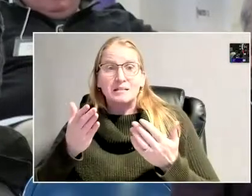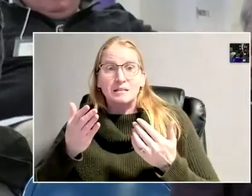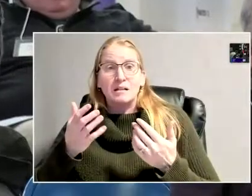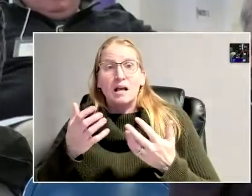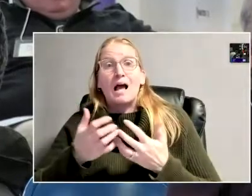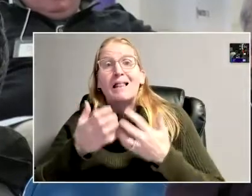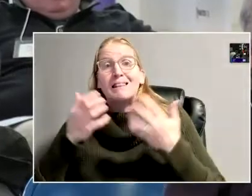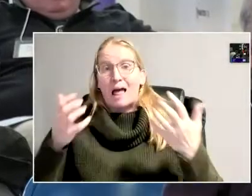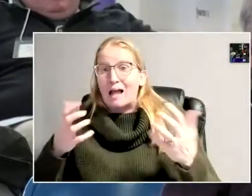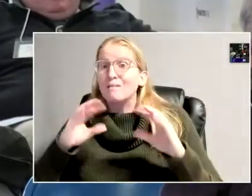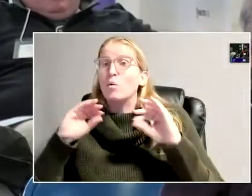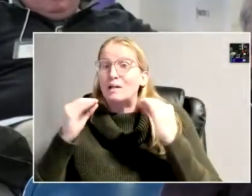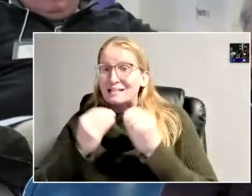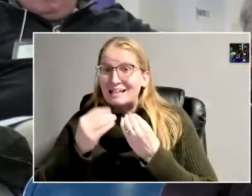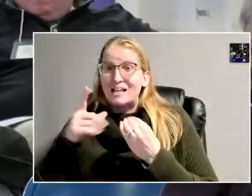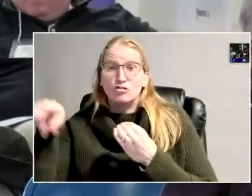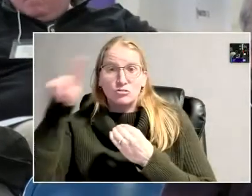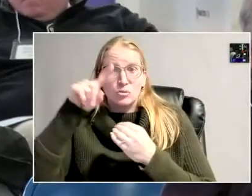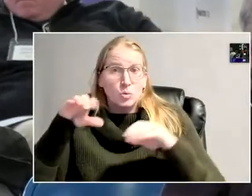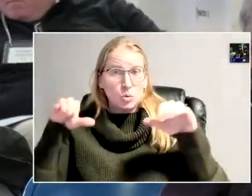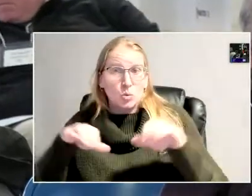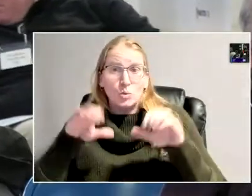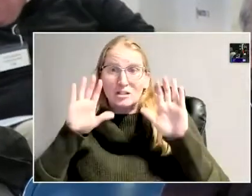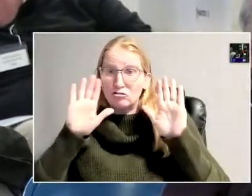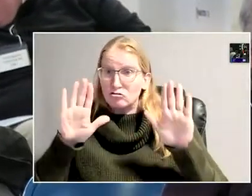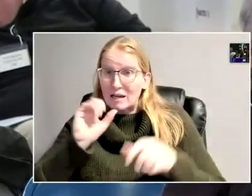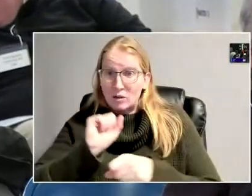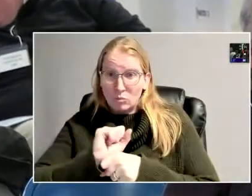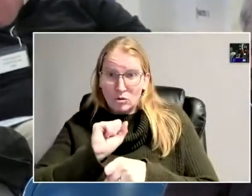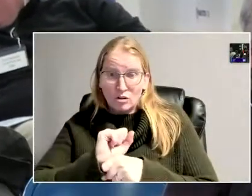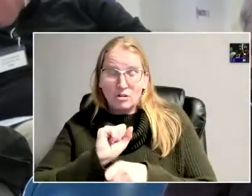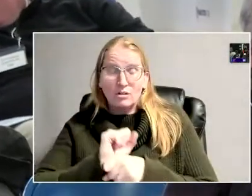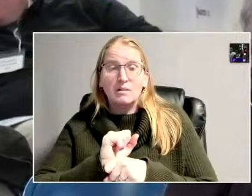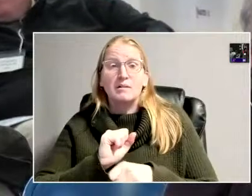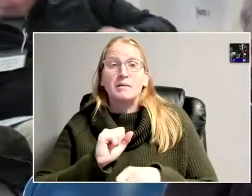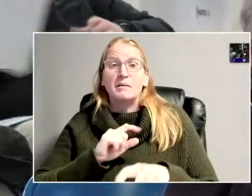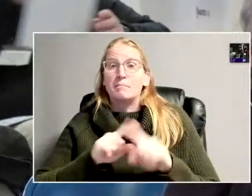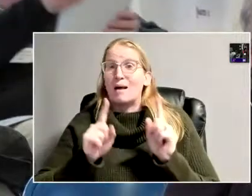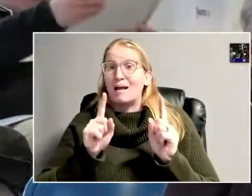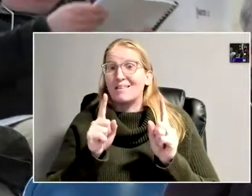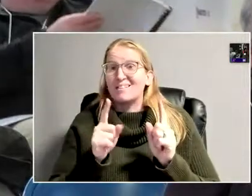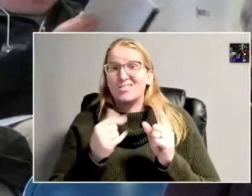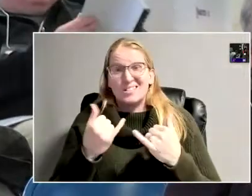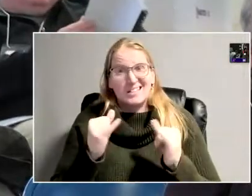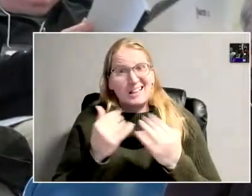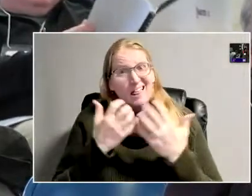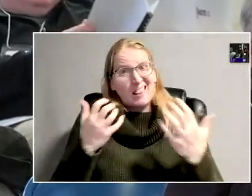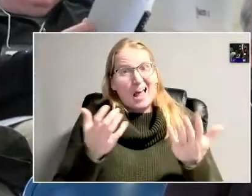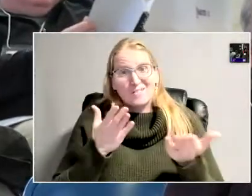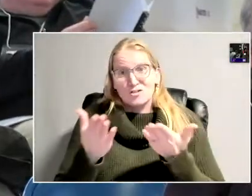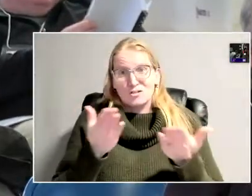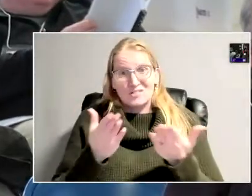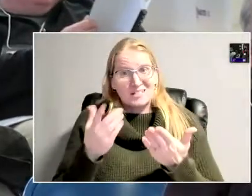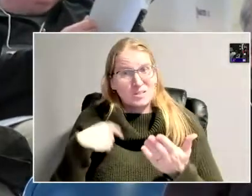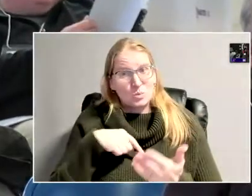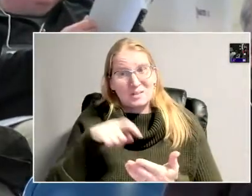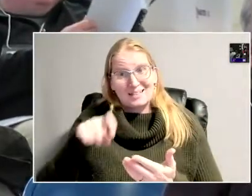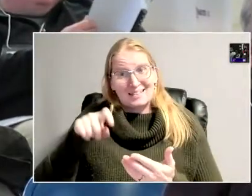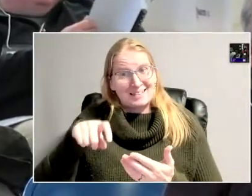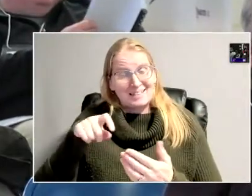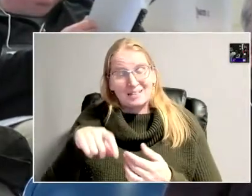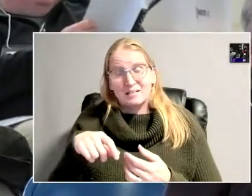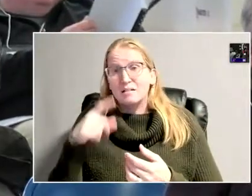doing really good work but there is a lot of services that are needed that aren't present like for example there's